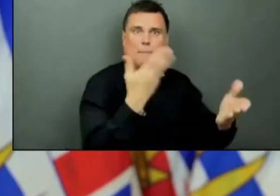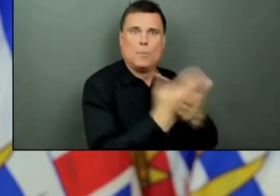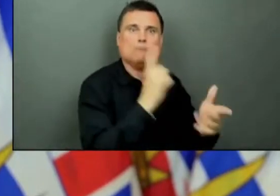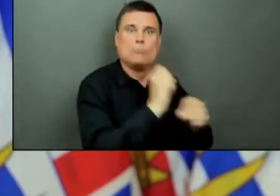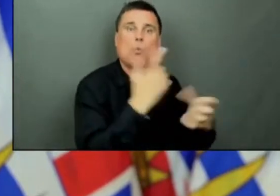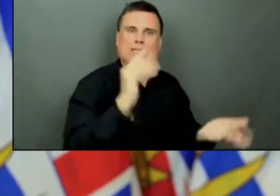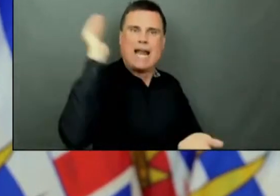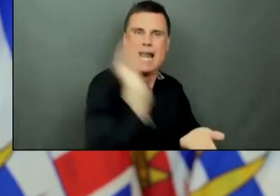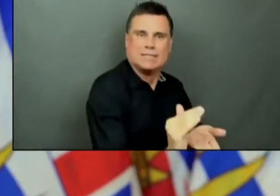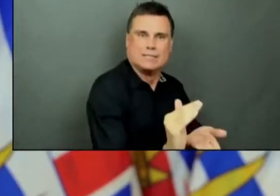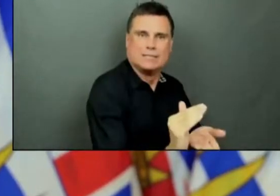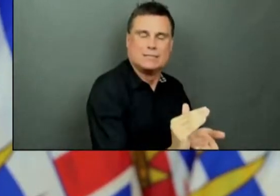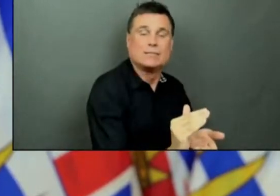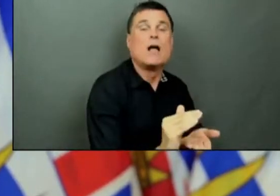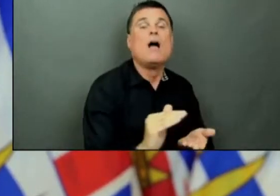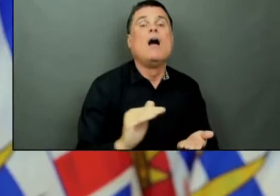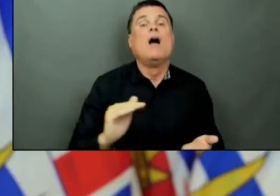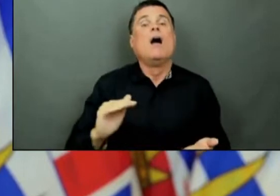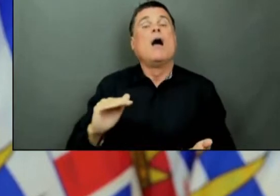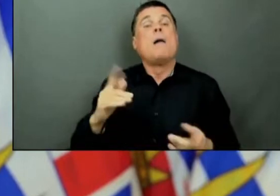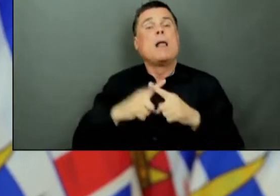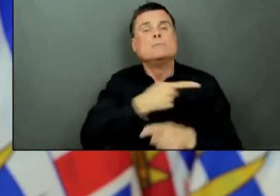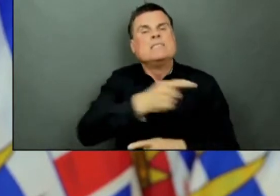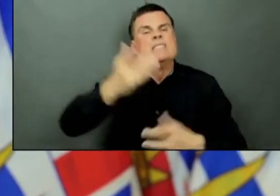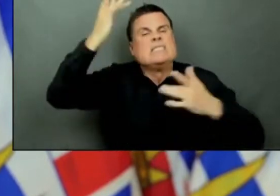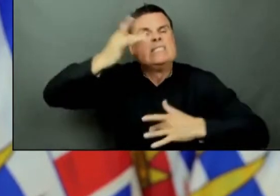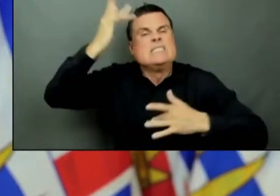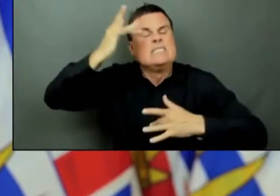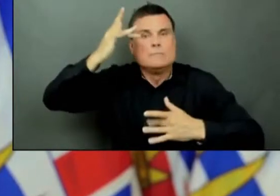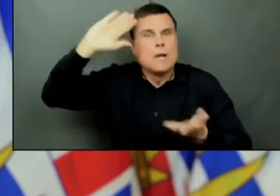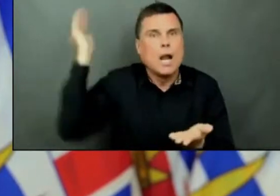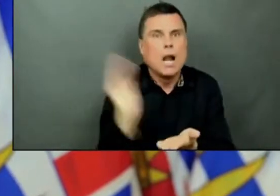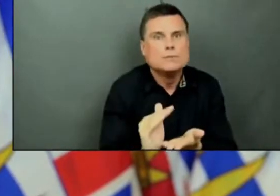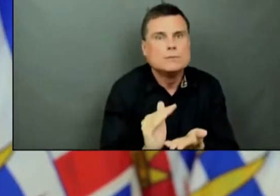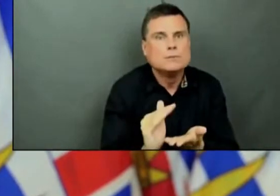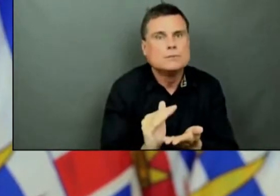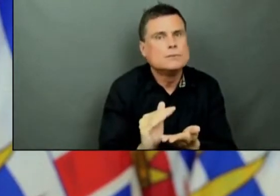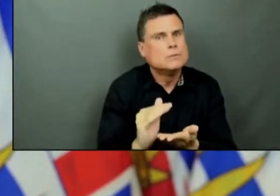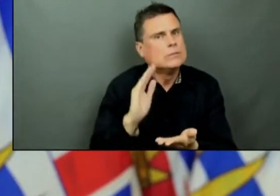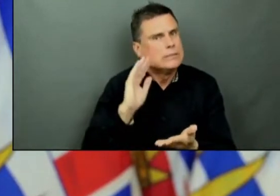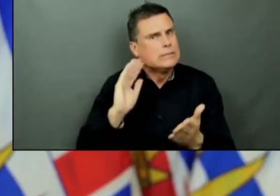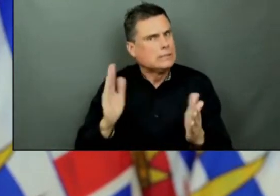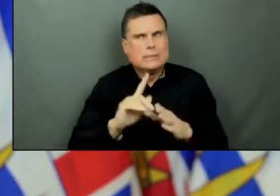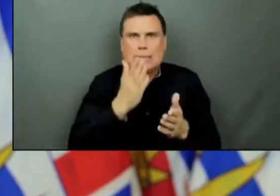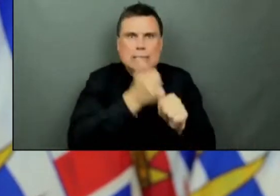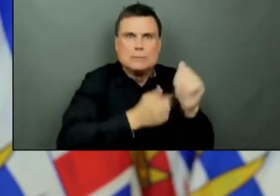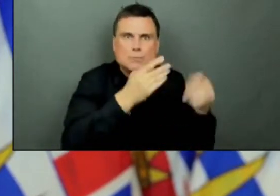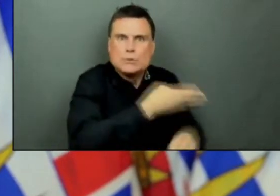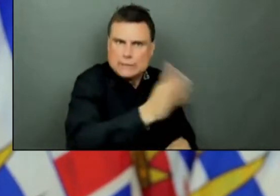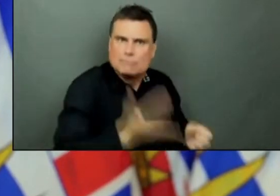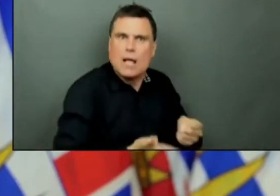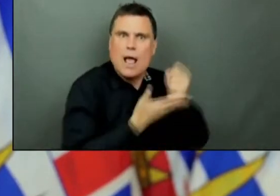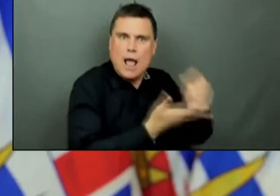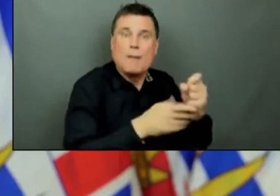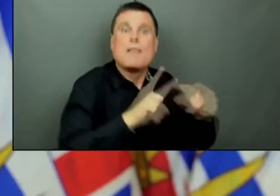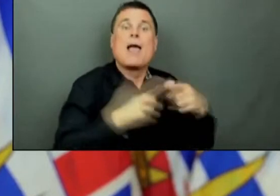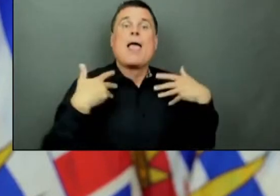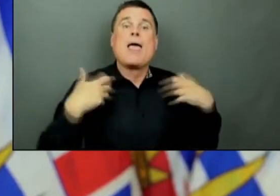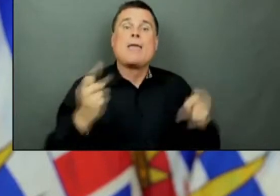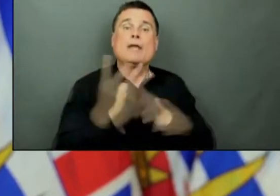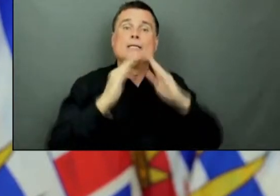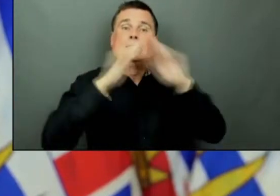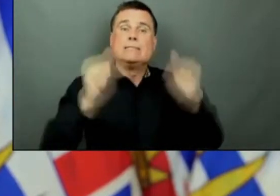hospital system and protects each one of us. It tells us our vaccines work, but it also reminds us that it